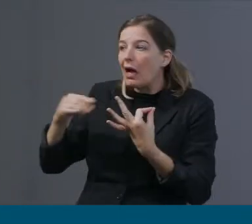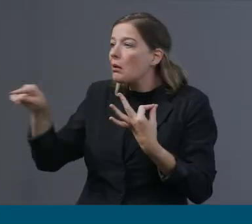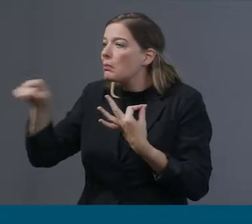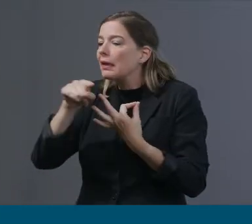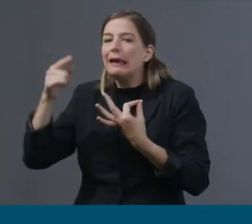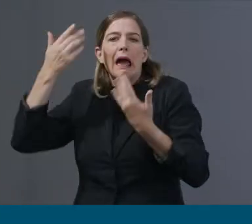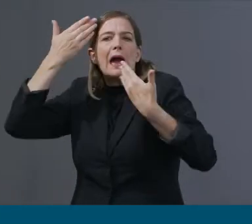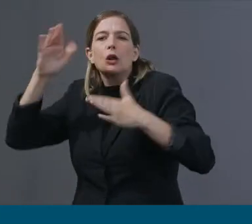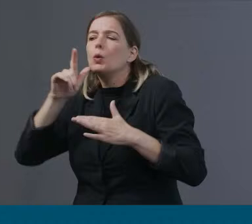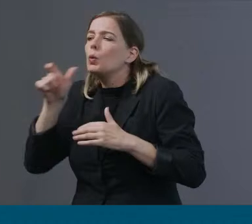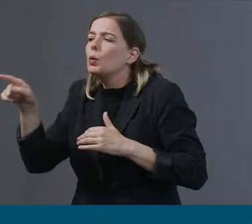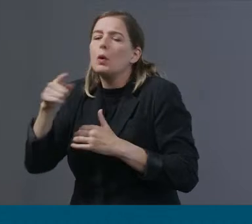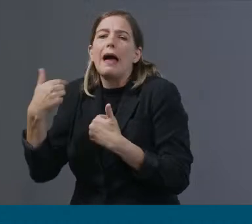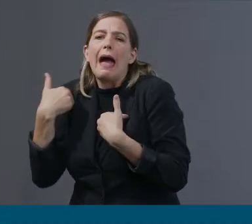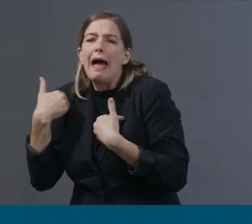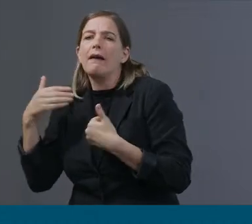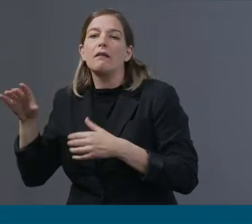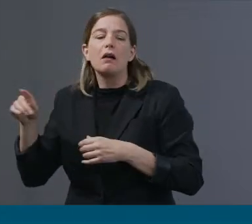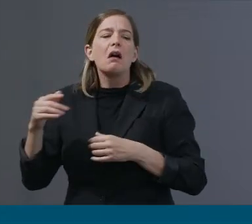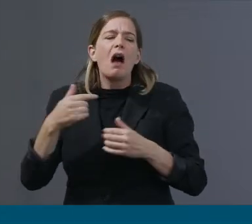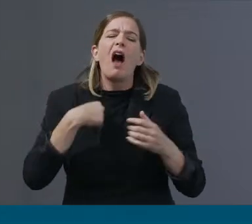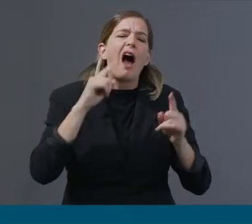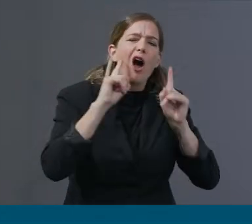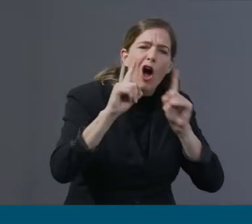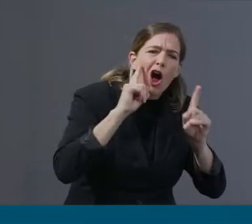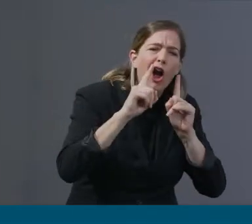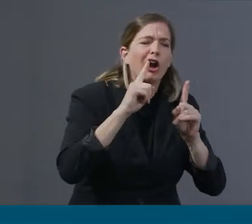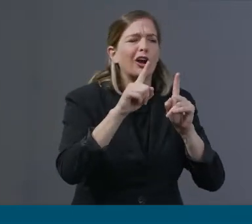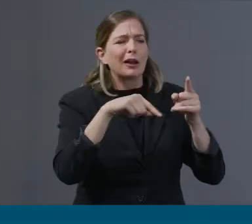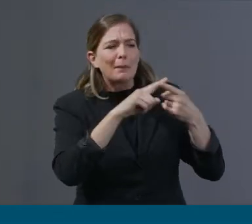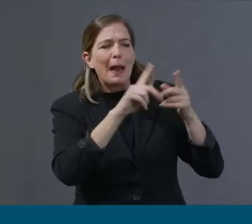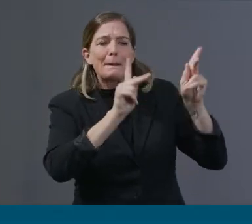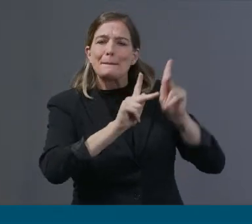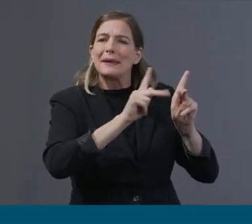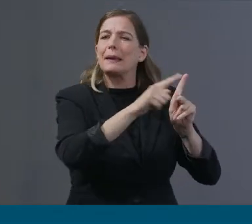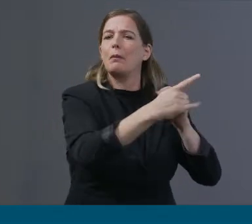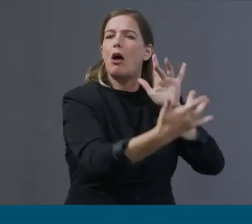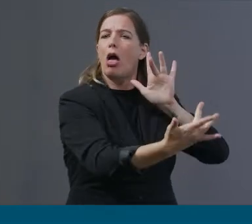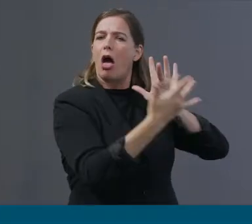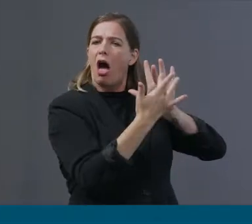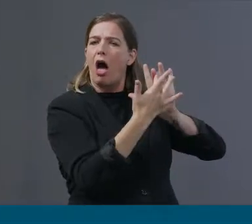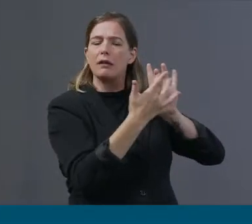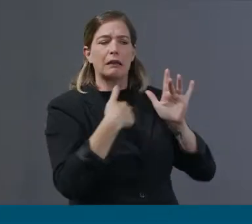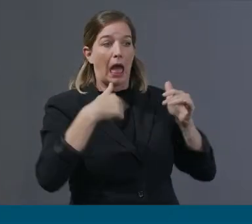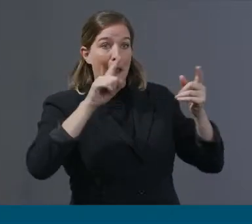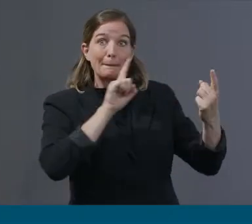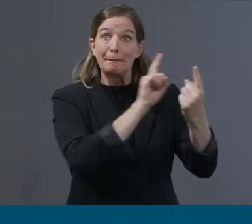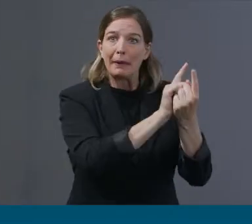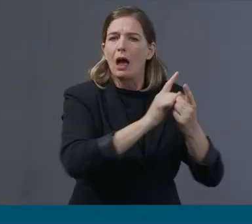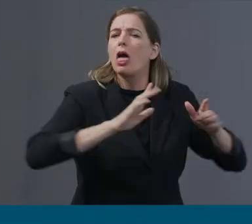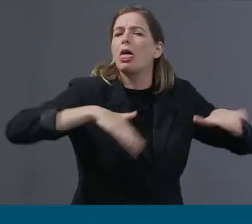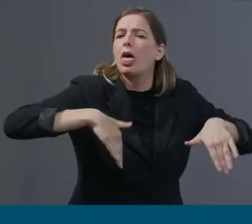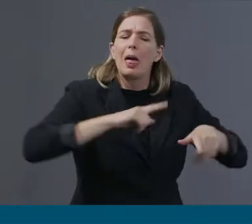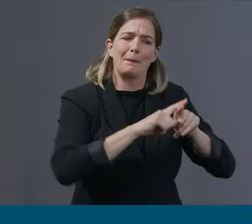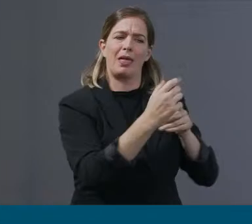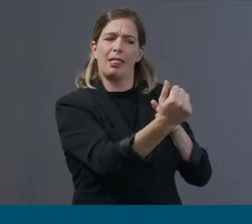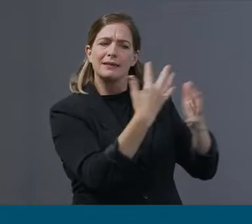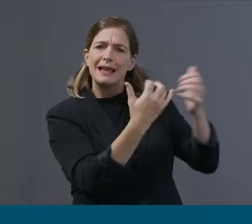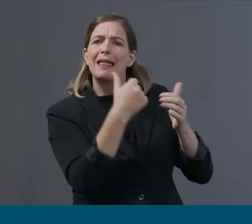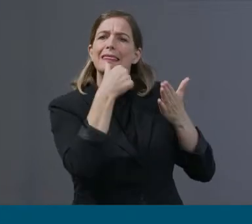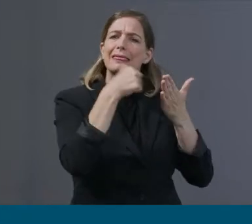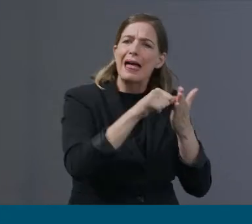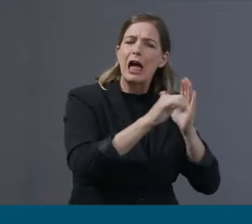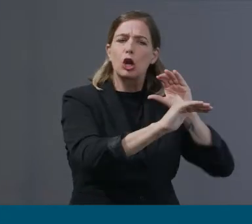of people that had contracted it and written letters and sent emails. But just recently, I know a lot of